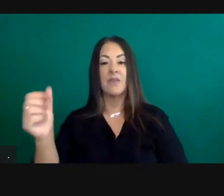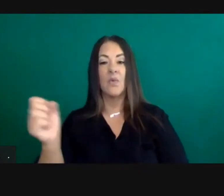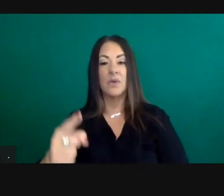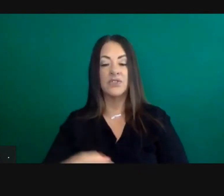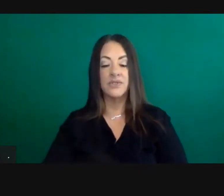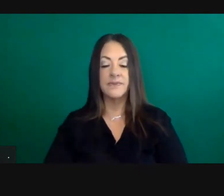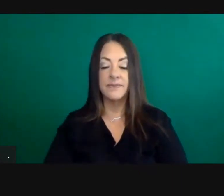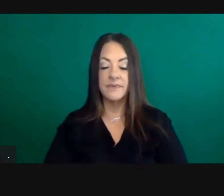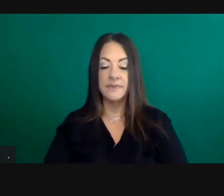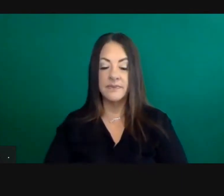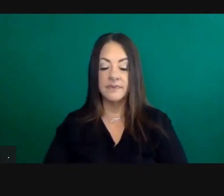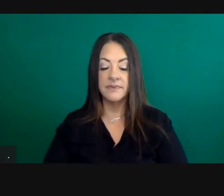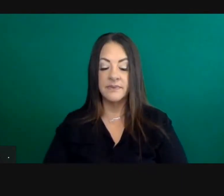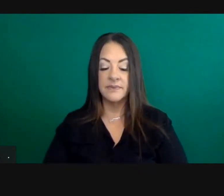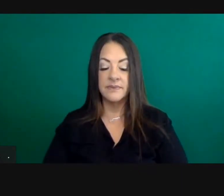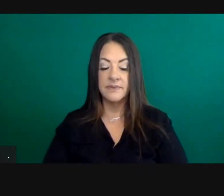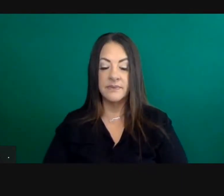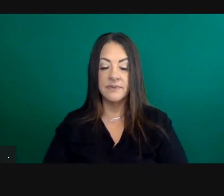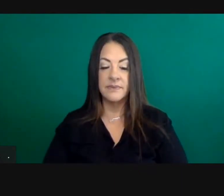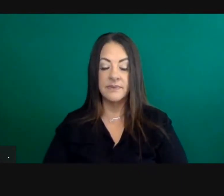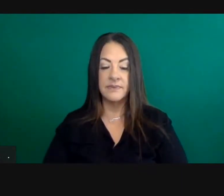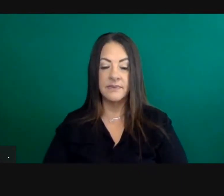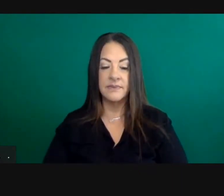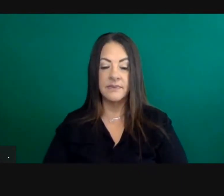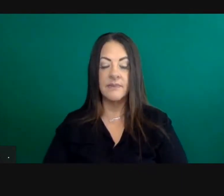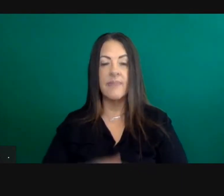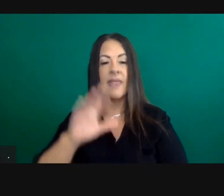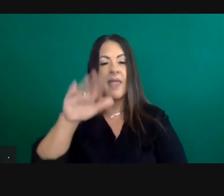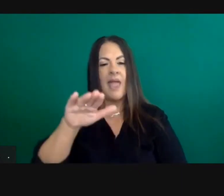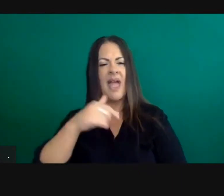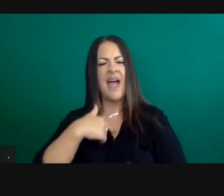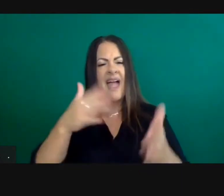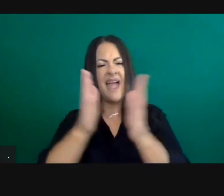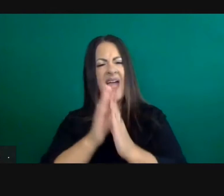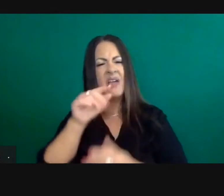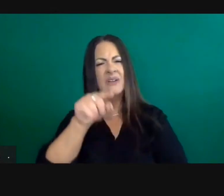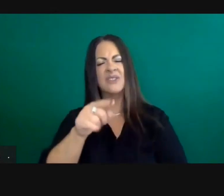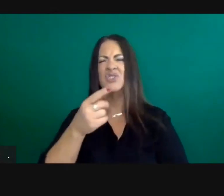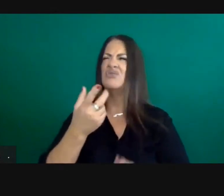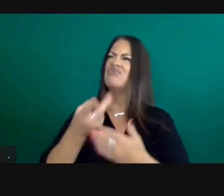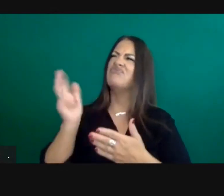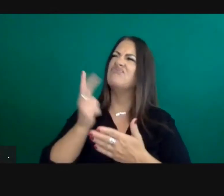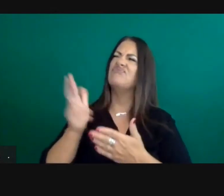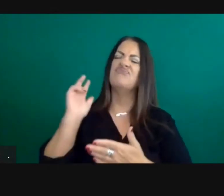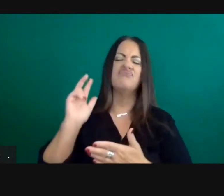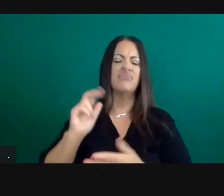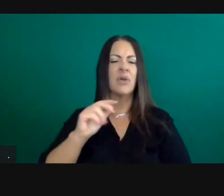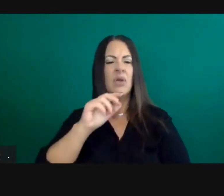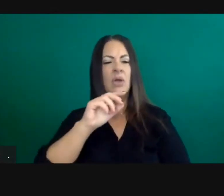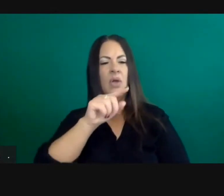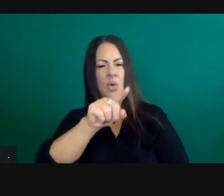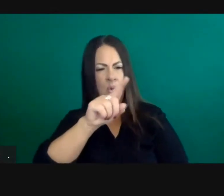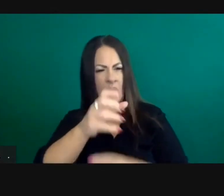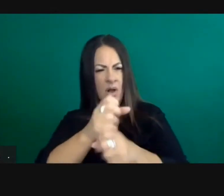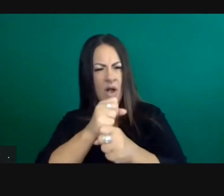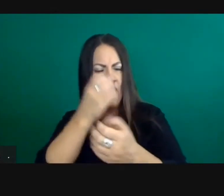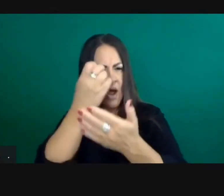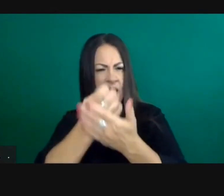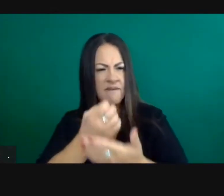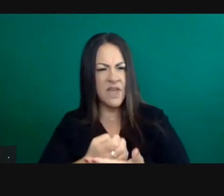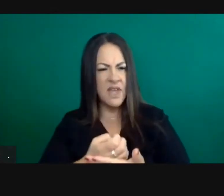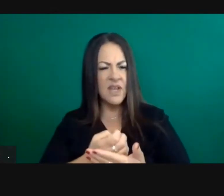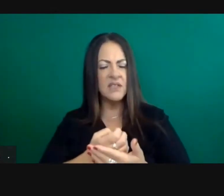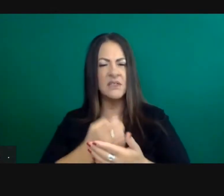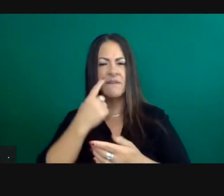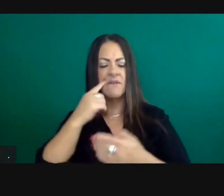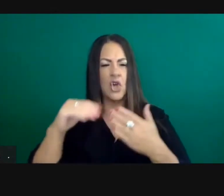Hi, Dr. Ghaly. I had asked you a couple of weeks ago whether you were seeing evidence that this new tiered system